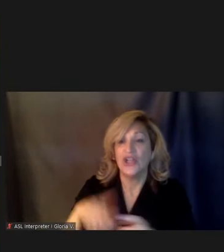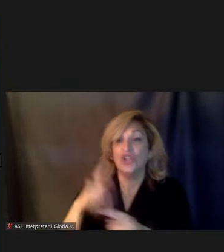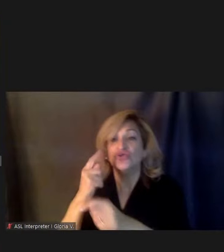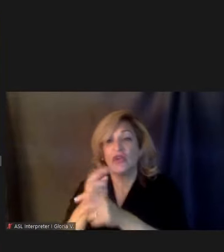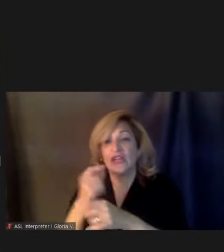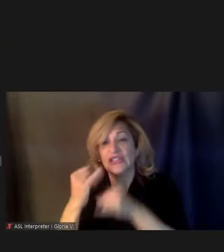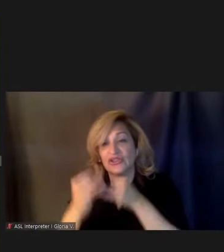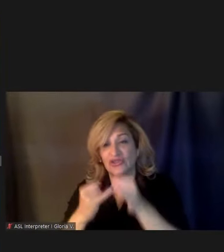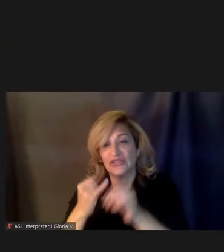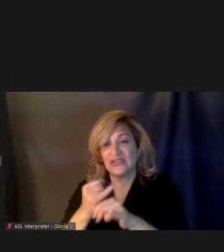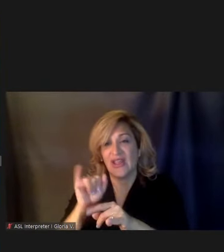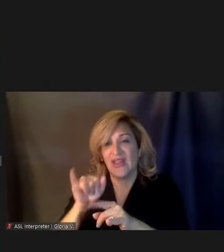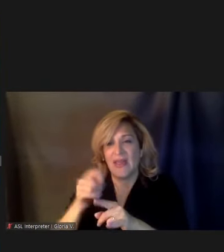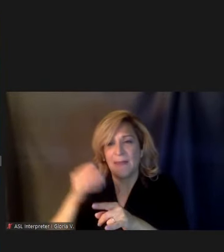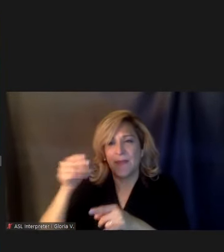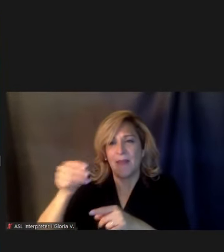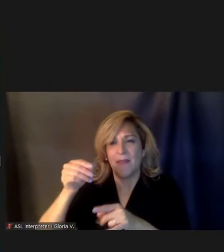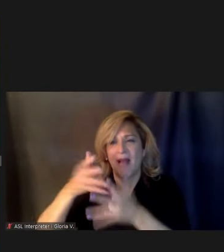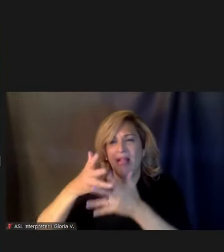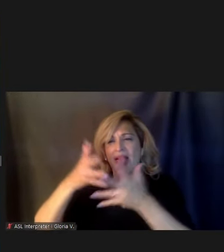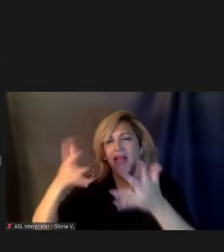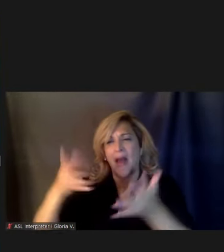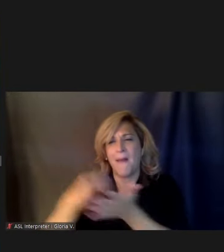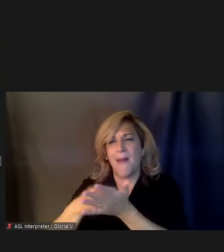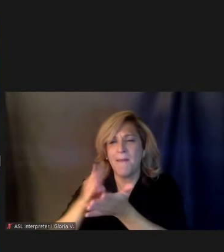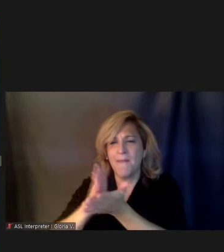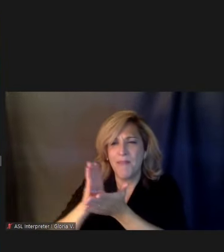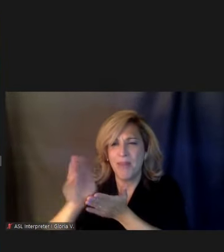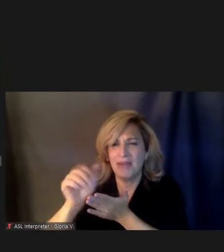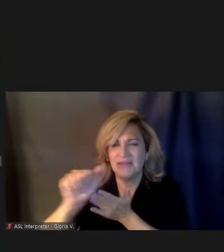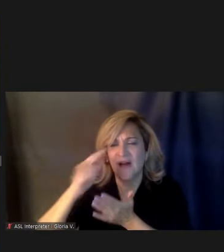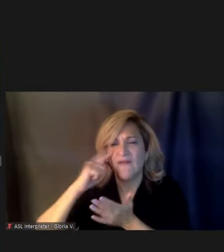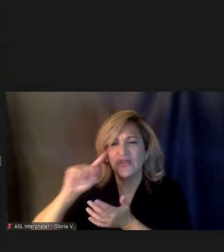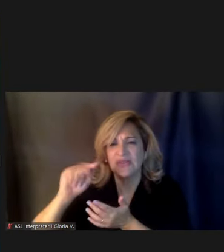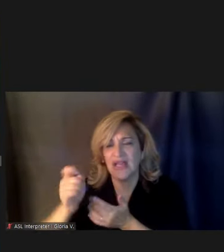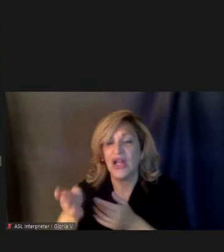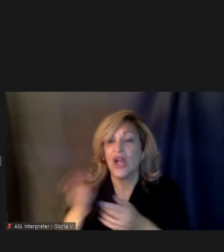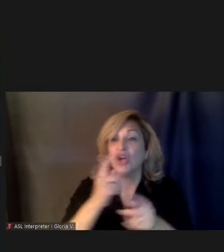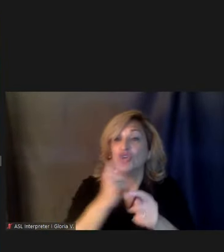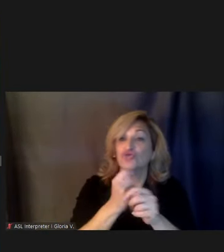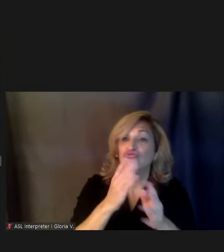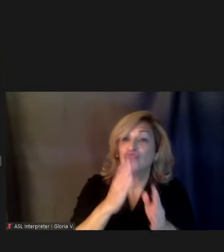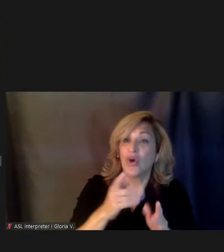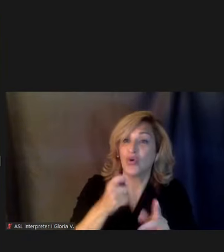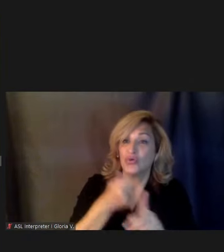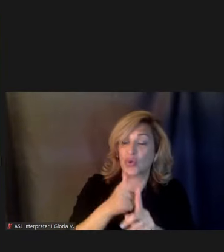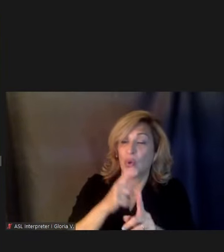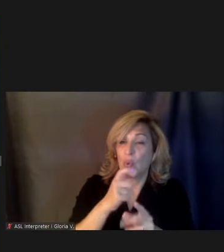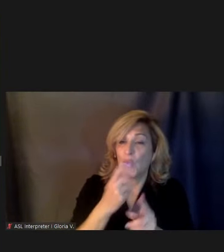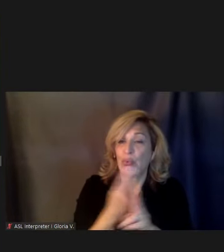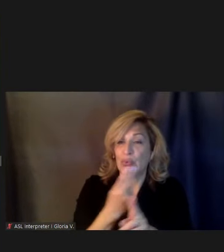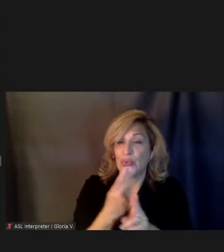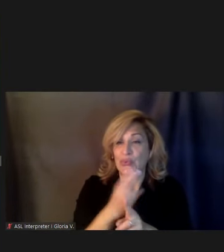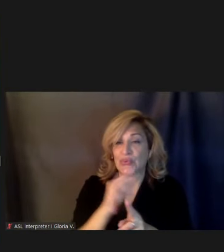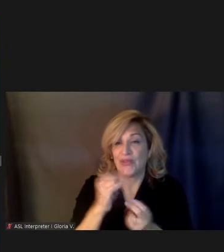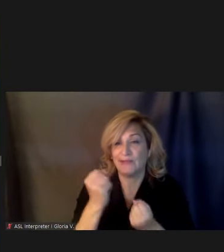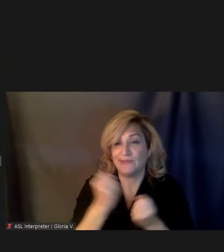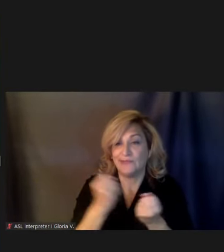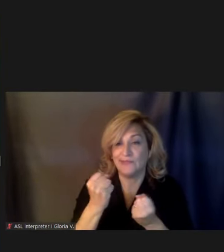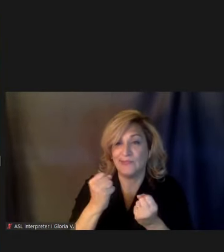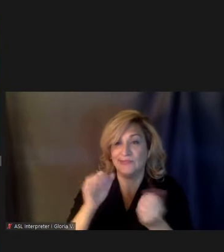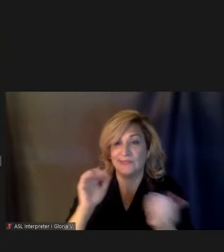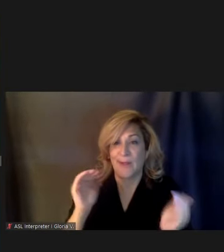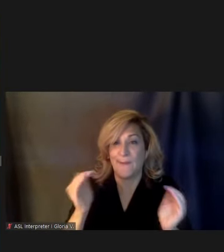billion in federal and state roadway taxes. Truckers pay about 35% of all taxes paid by New York motorists, even though trucks only drive about 7% of the